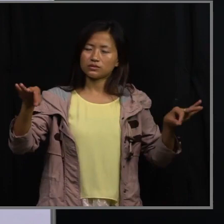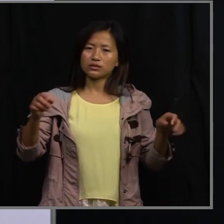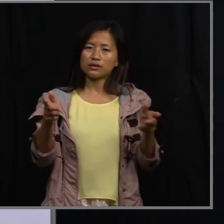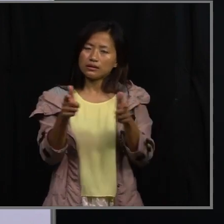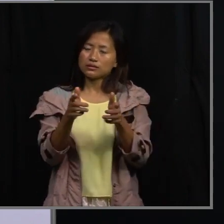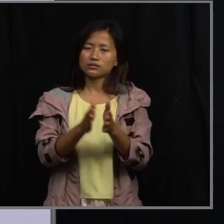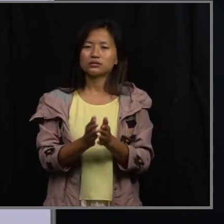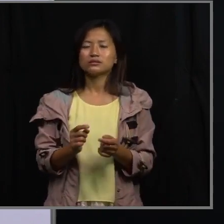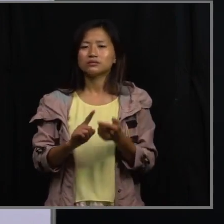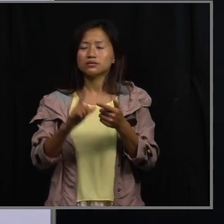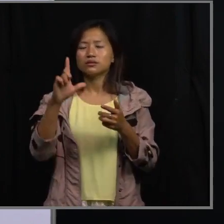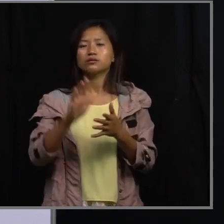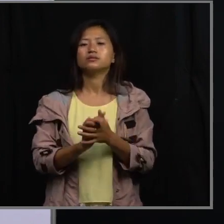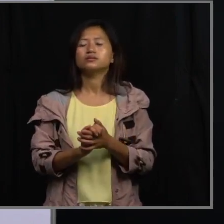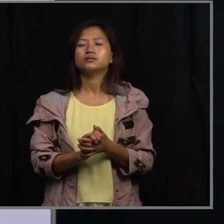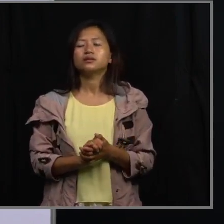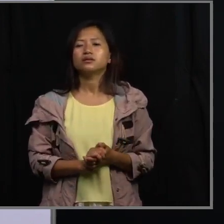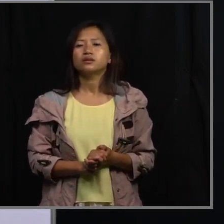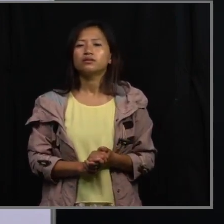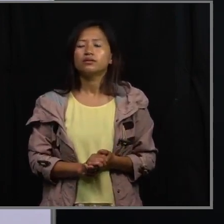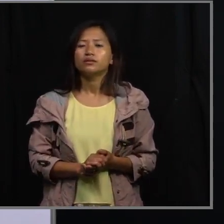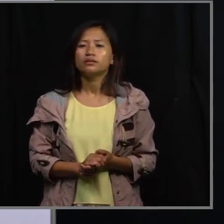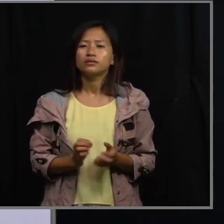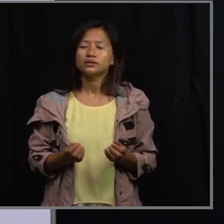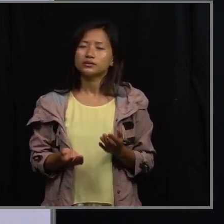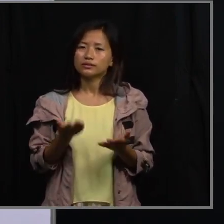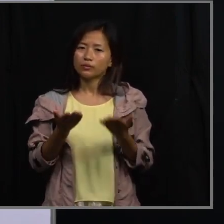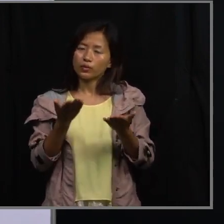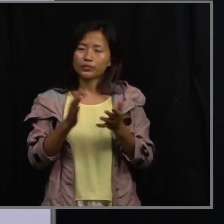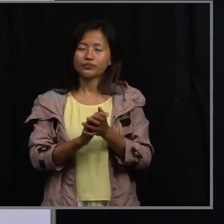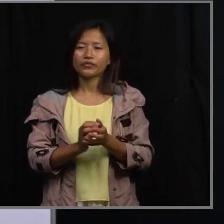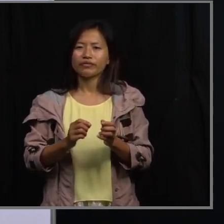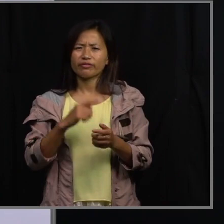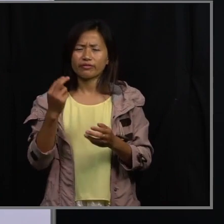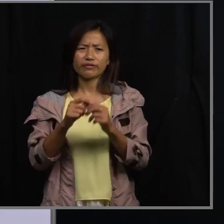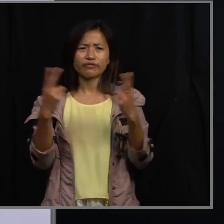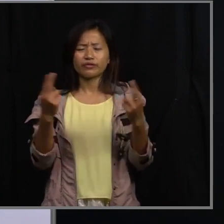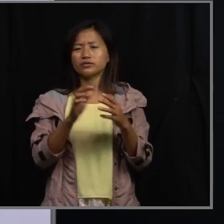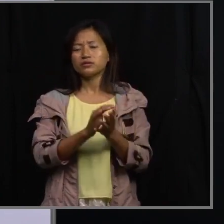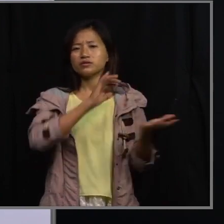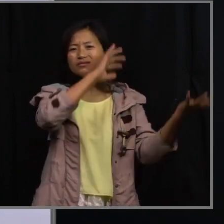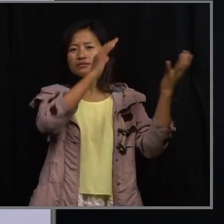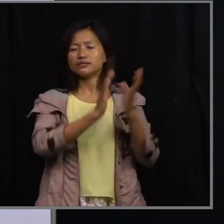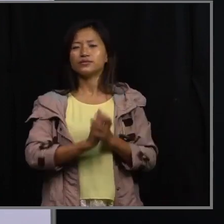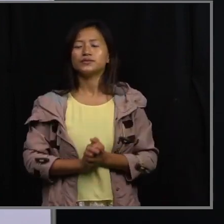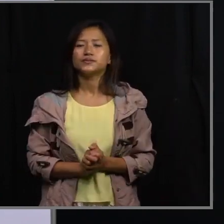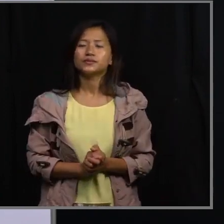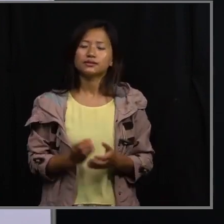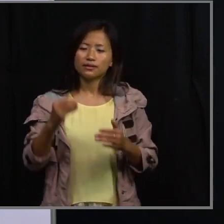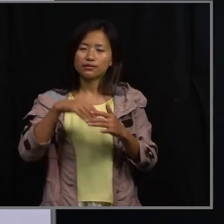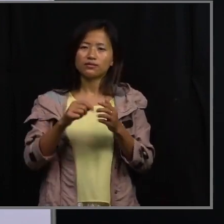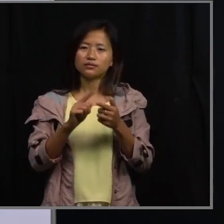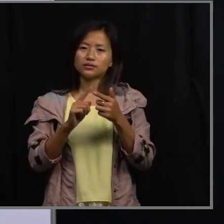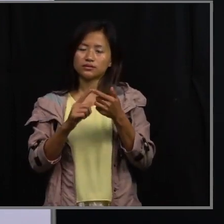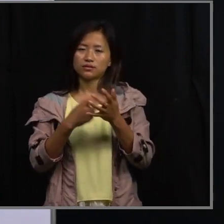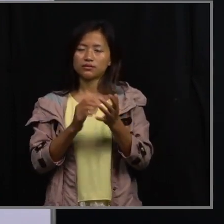small element, as well as we can measure the weight of entire universe. Okay, so there are so many, like, we can define in terms of length, in